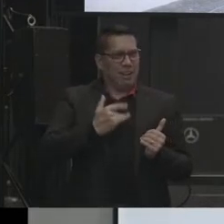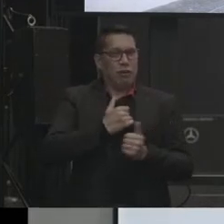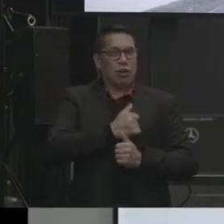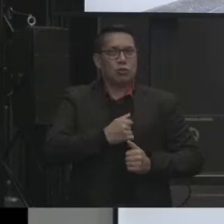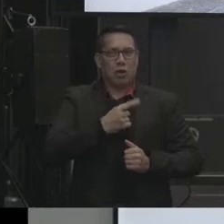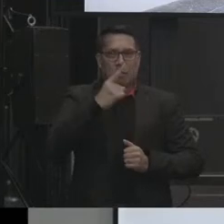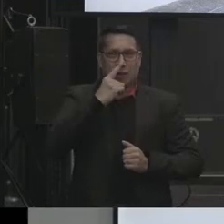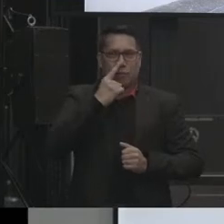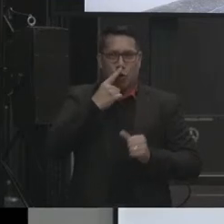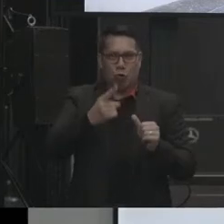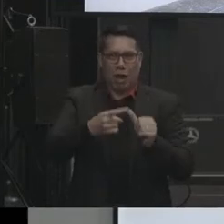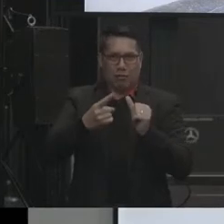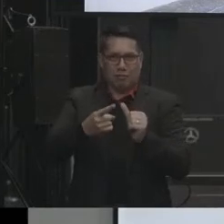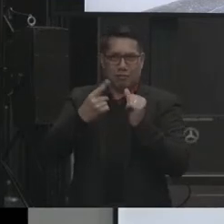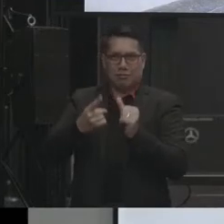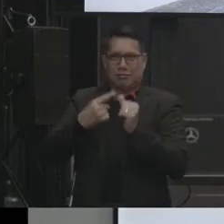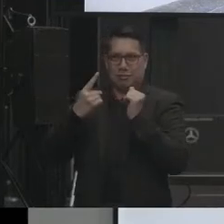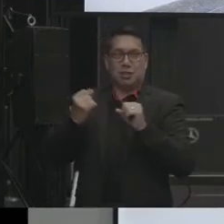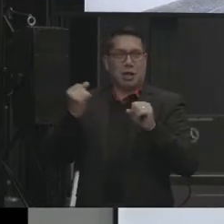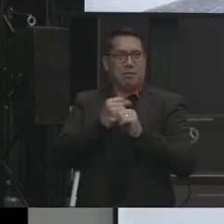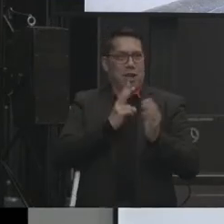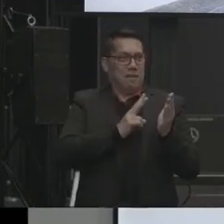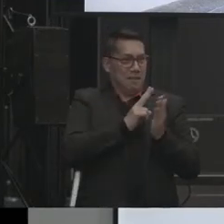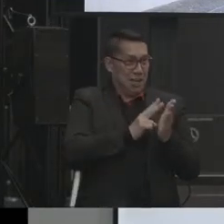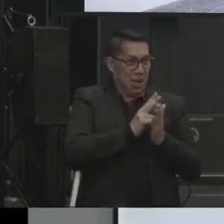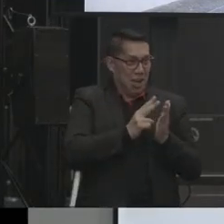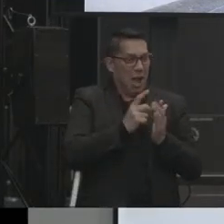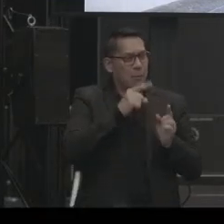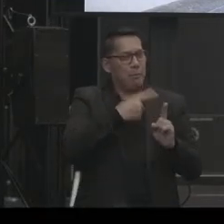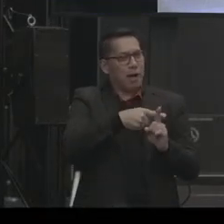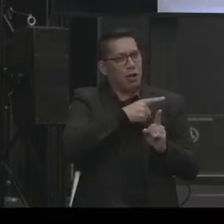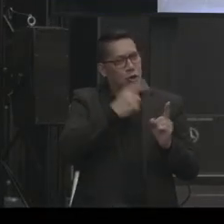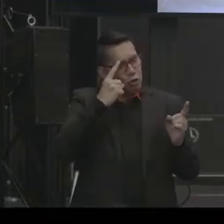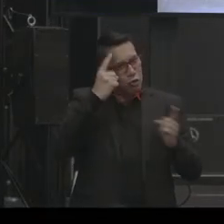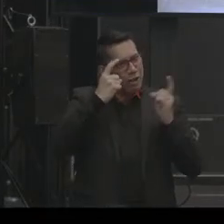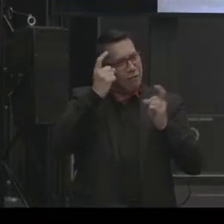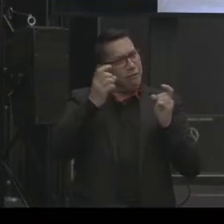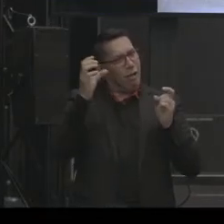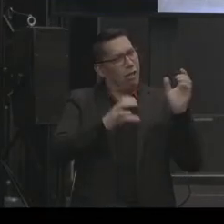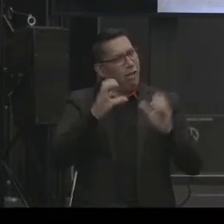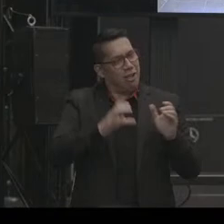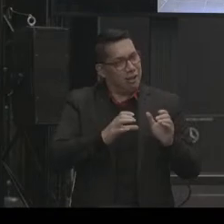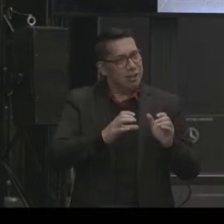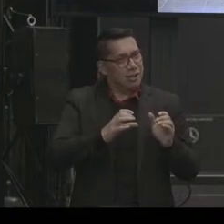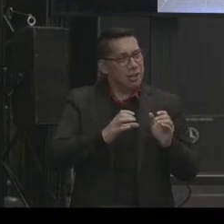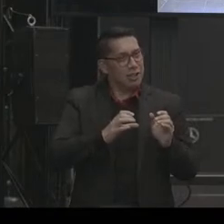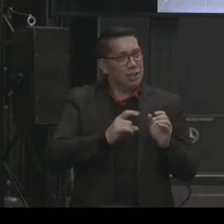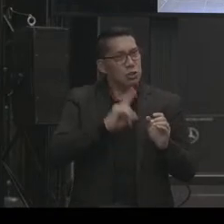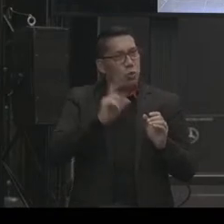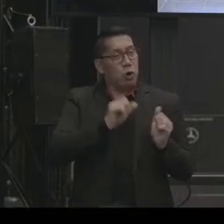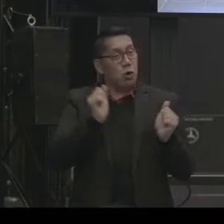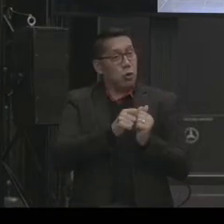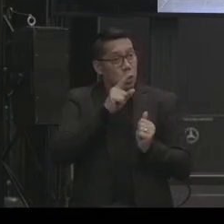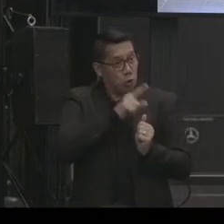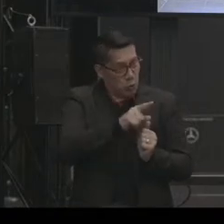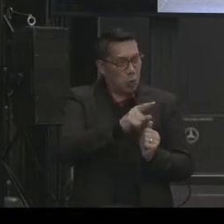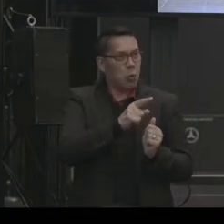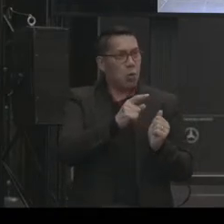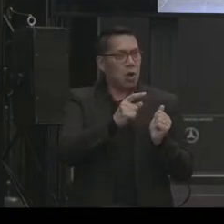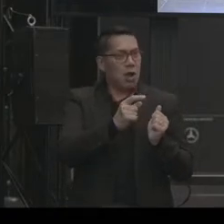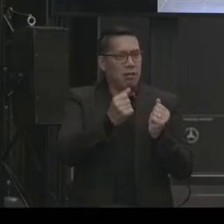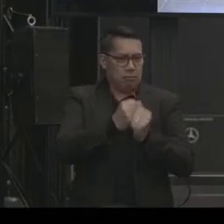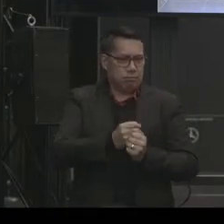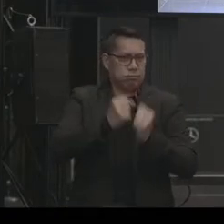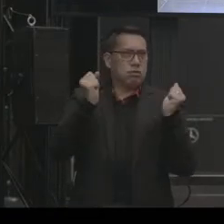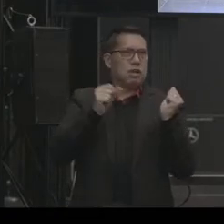reaction videos, and now you're creative, so the combination of appealing to what appeals to you and then bringing your own kind